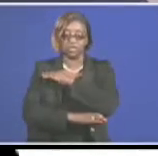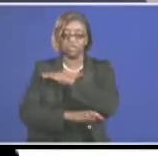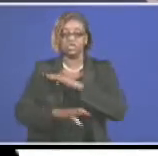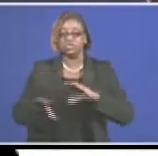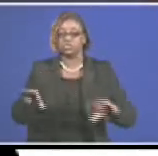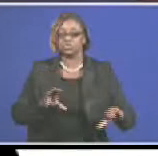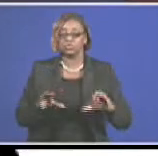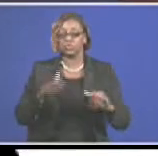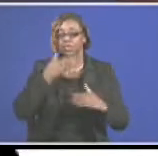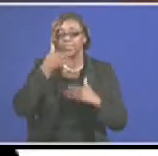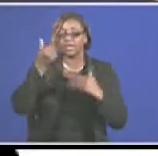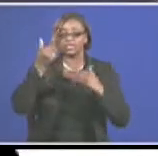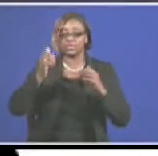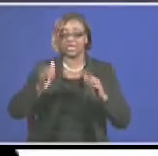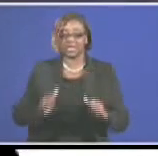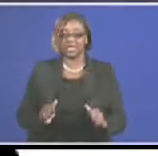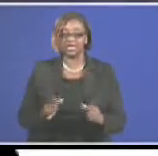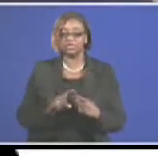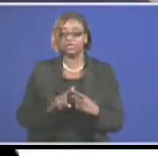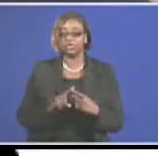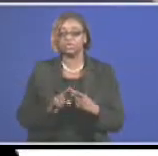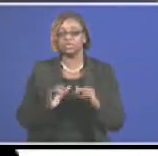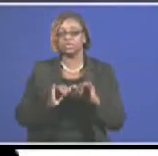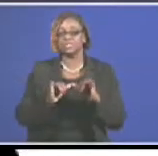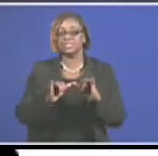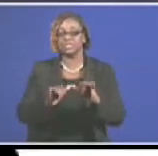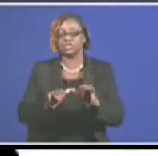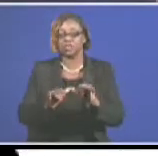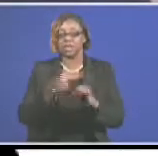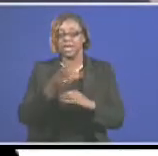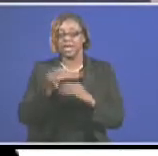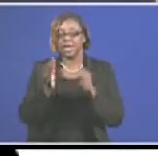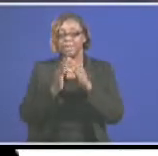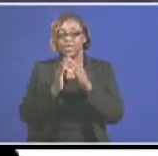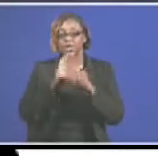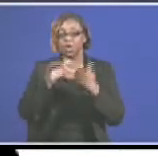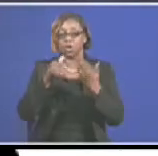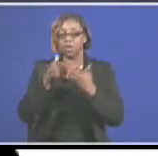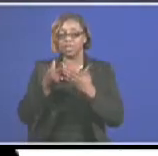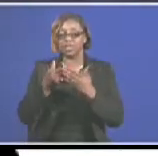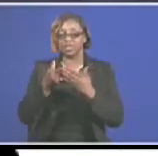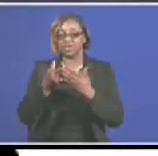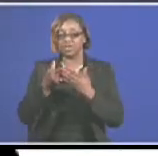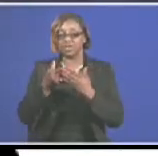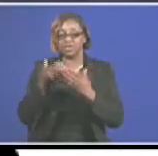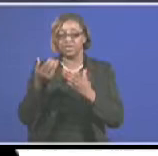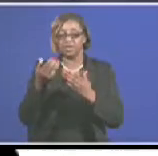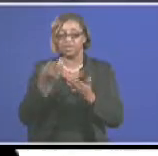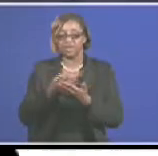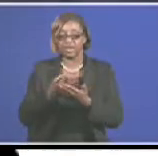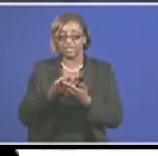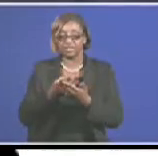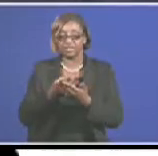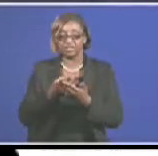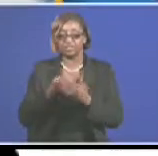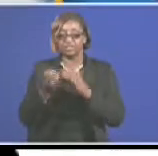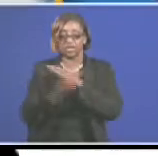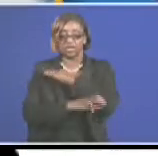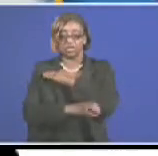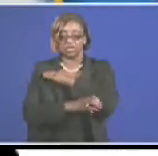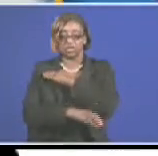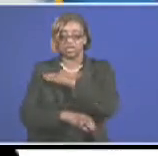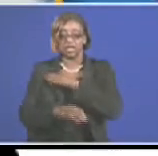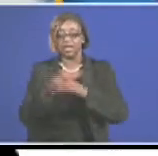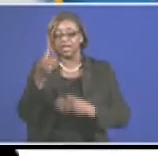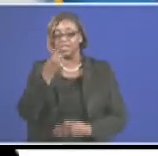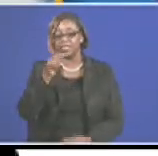we can to maintain and to meet our commitments with respect to the Fiscal Responsibility Act. The